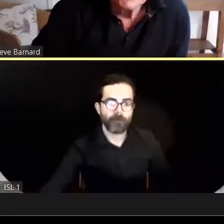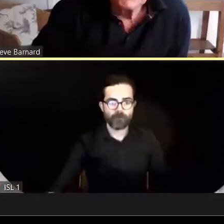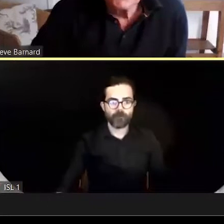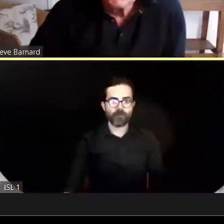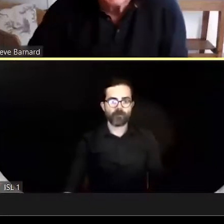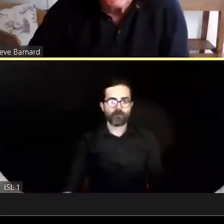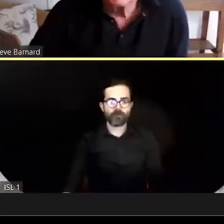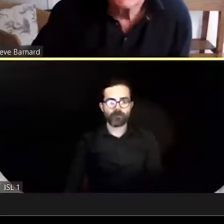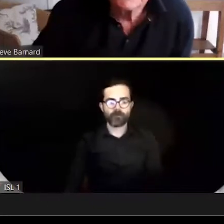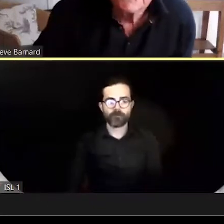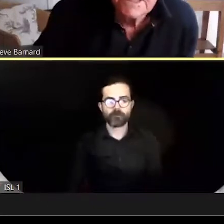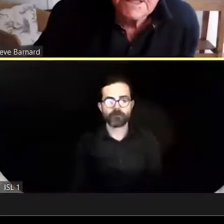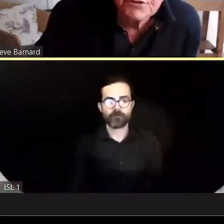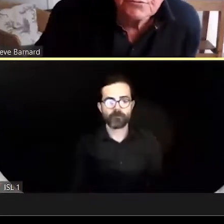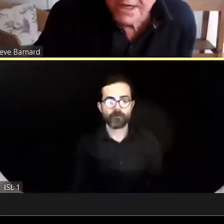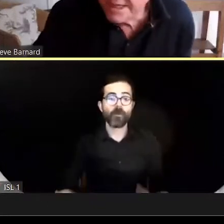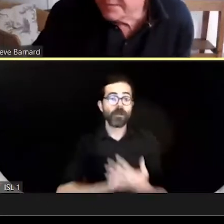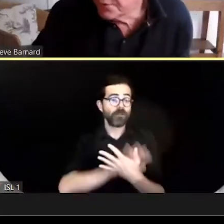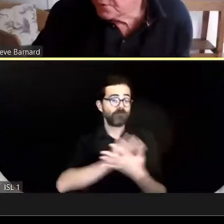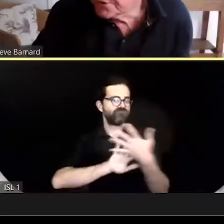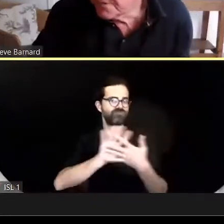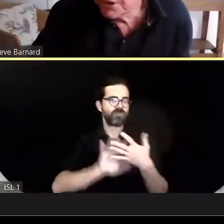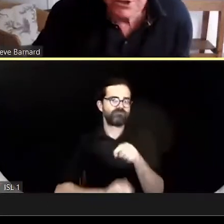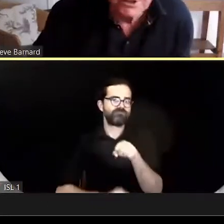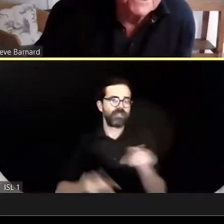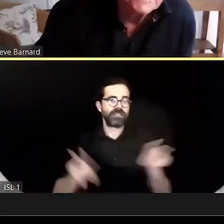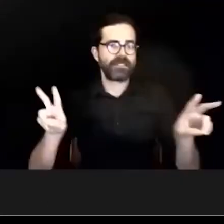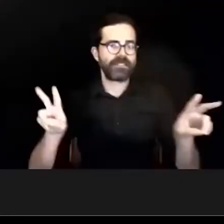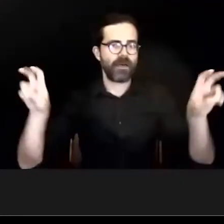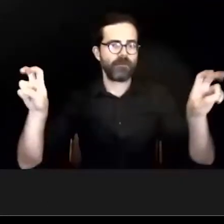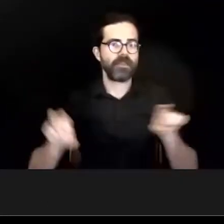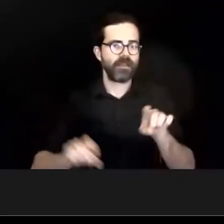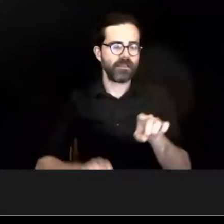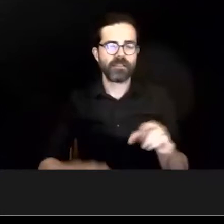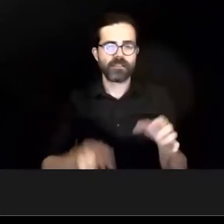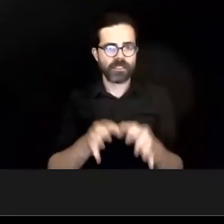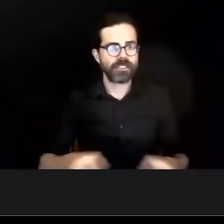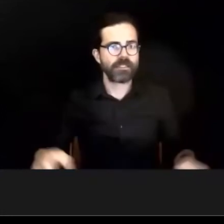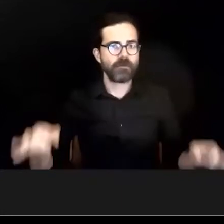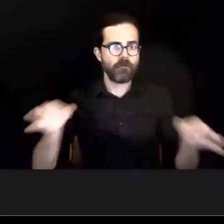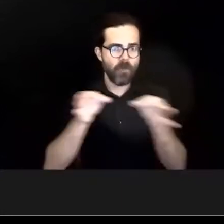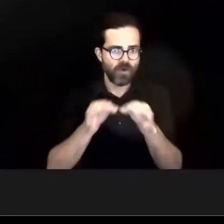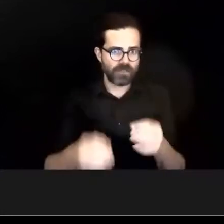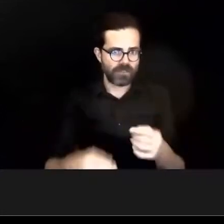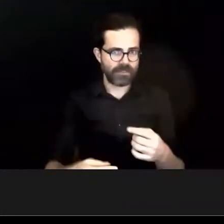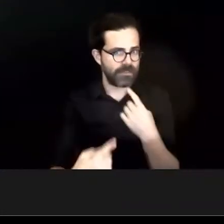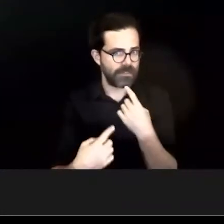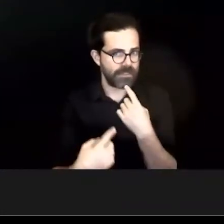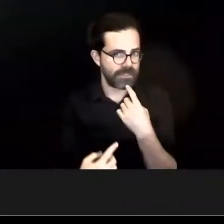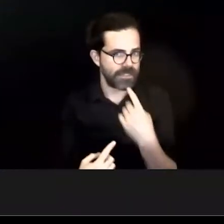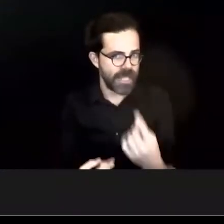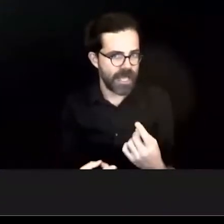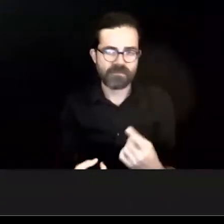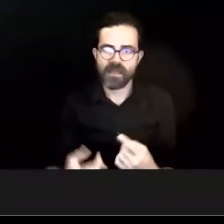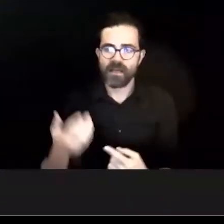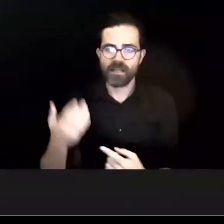In talking about this, it is really important to mention that it is not about the technology, it's about